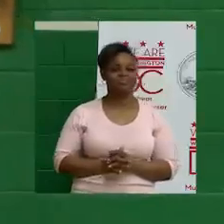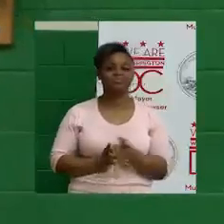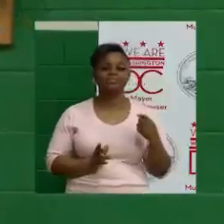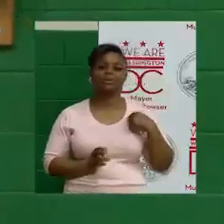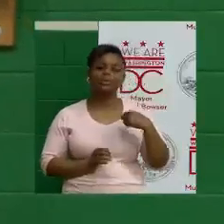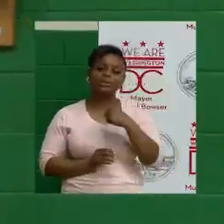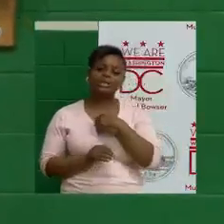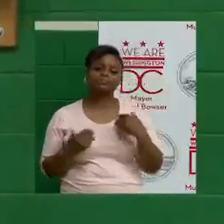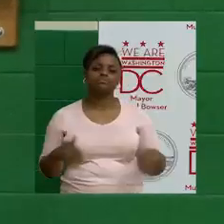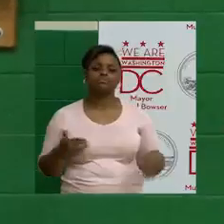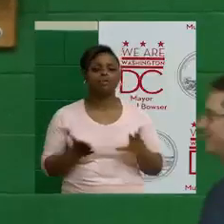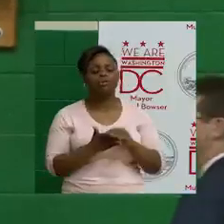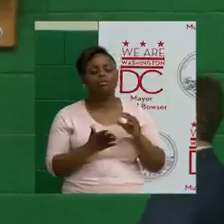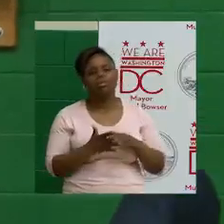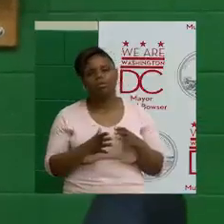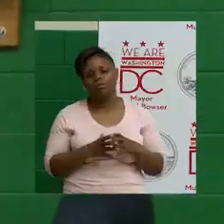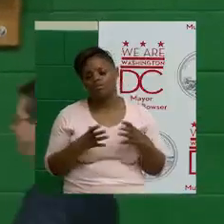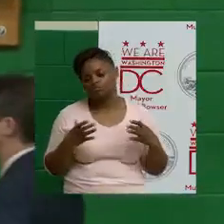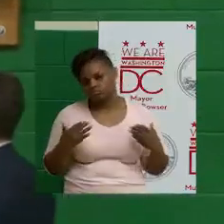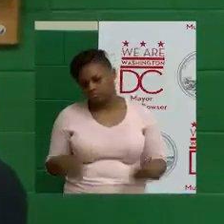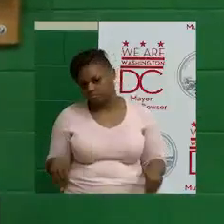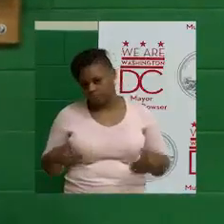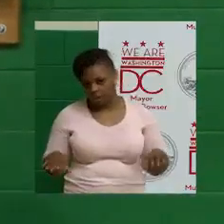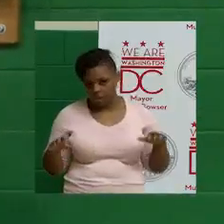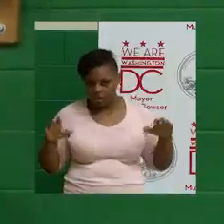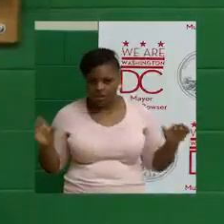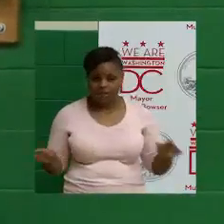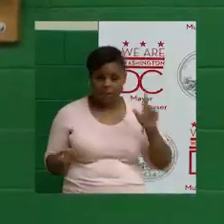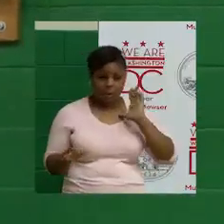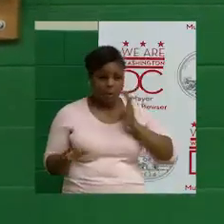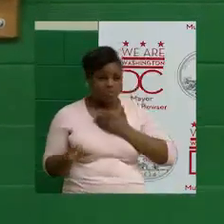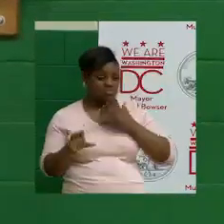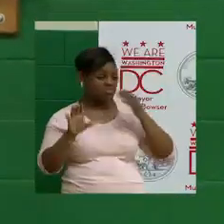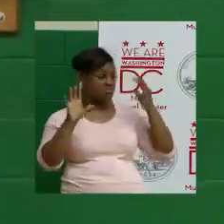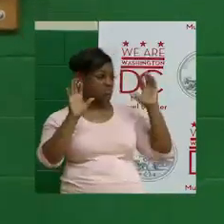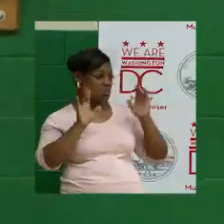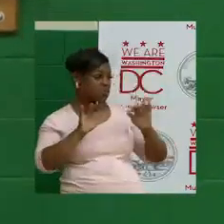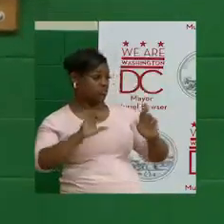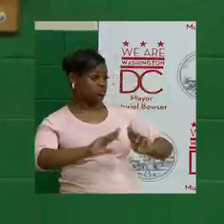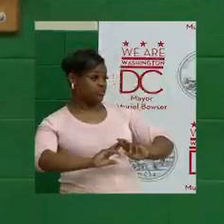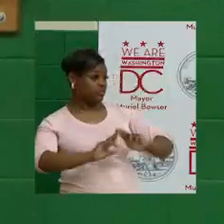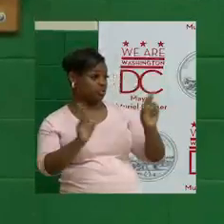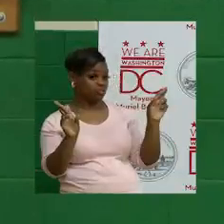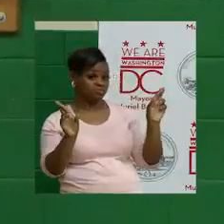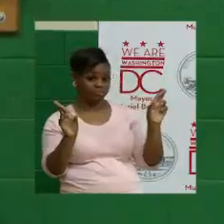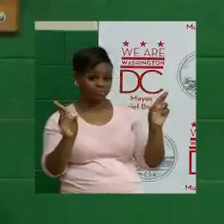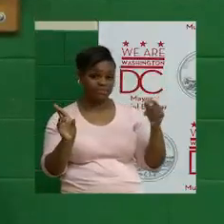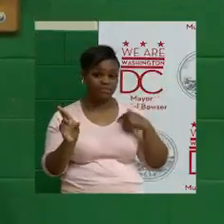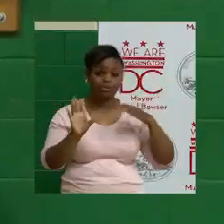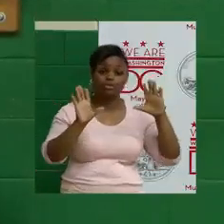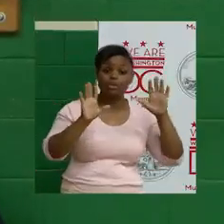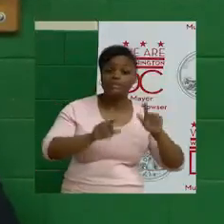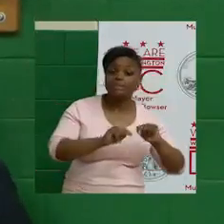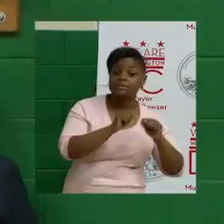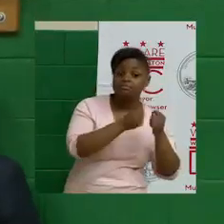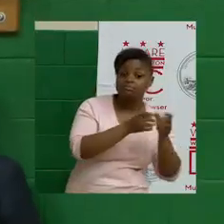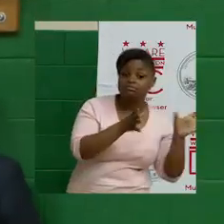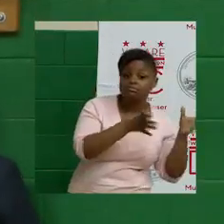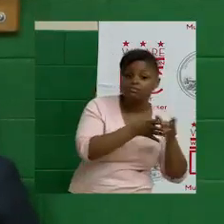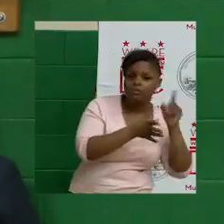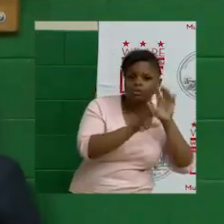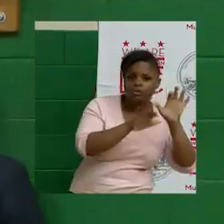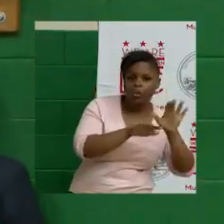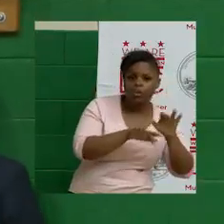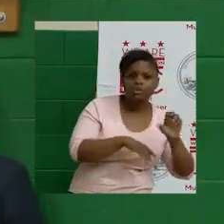We have learned a lot, and we've done a tremendous amount in our snow preparedness. We have a snow team. They meet every year with a snow summit, and